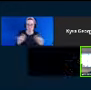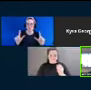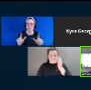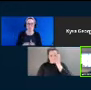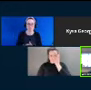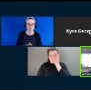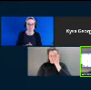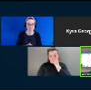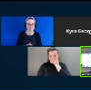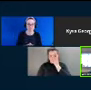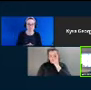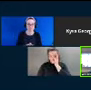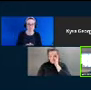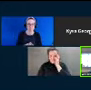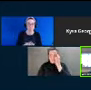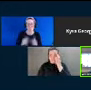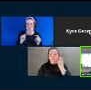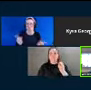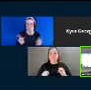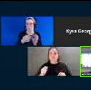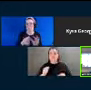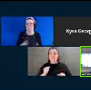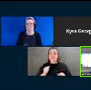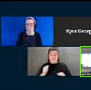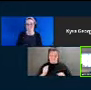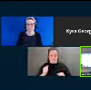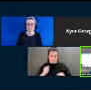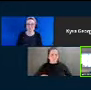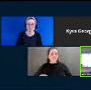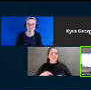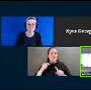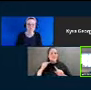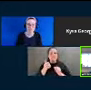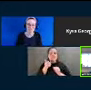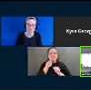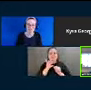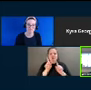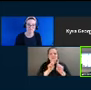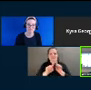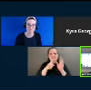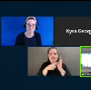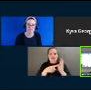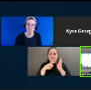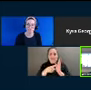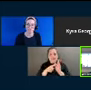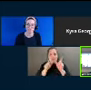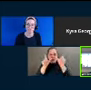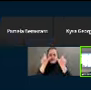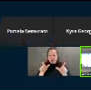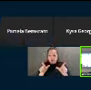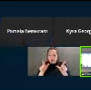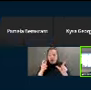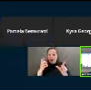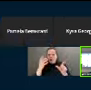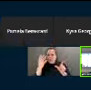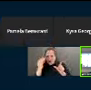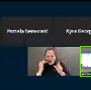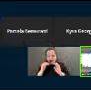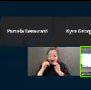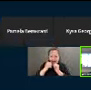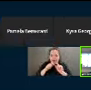So this is just a couple of different scenarios of how different each mass casualty incident can be.